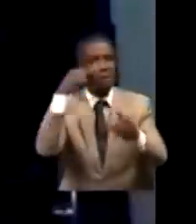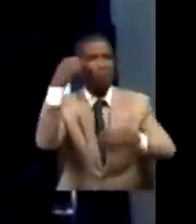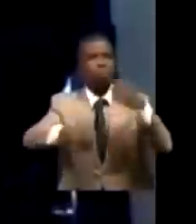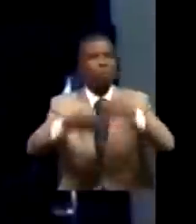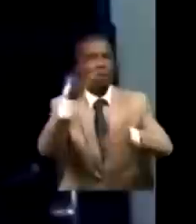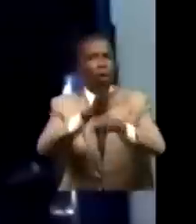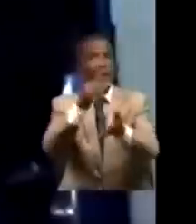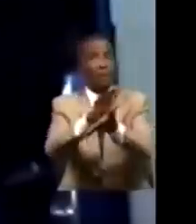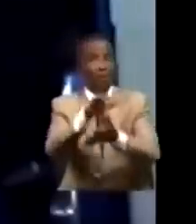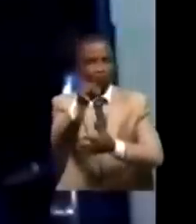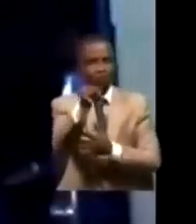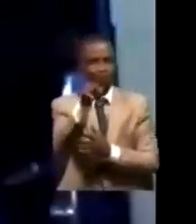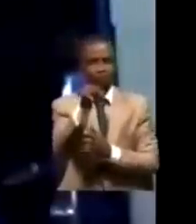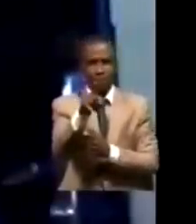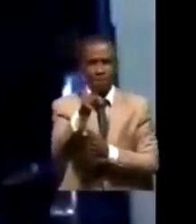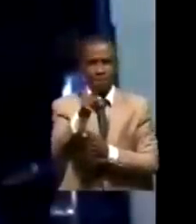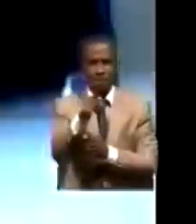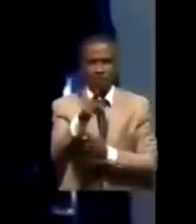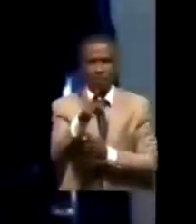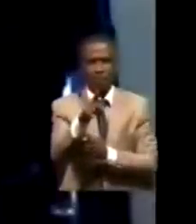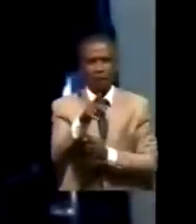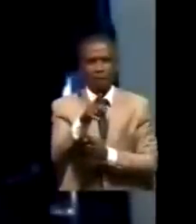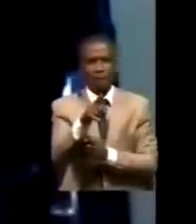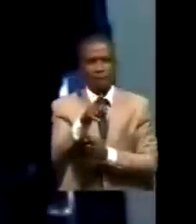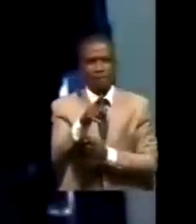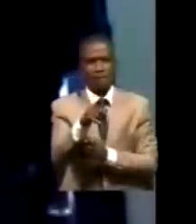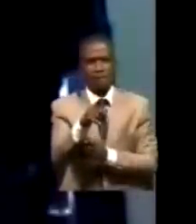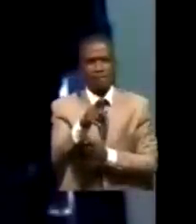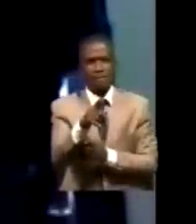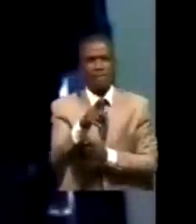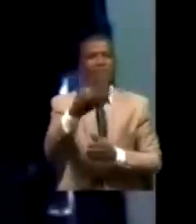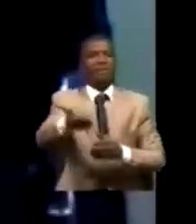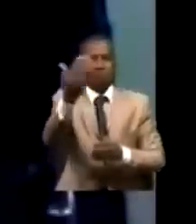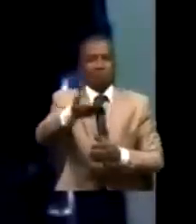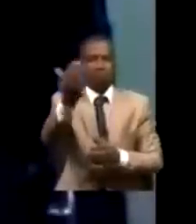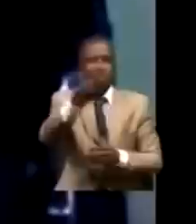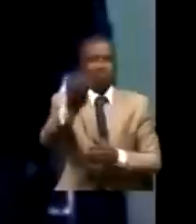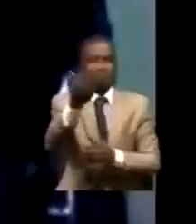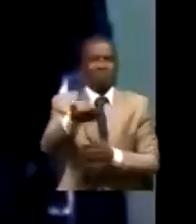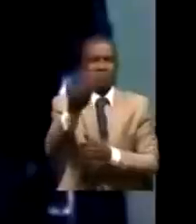with OT. Let's but I signed. Go on to the next. Let's go on to the next.